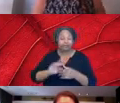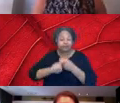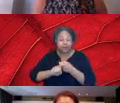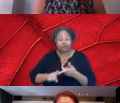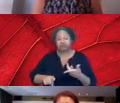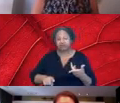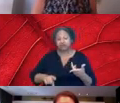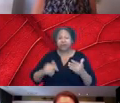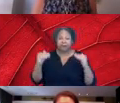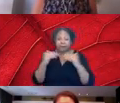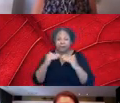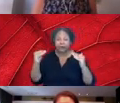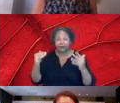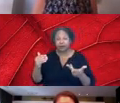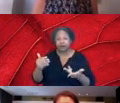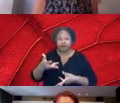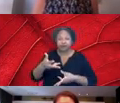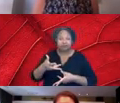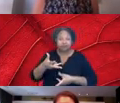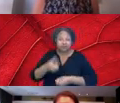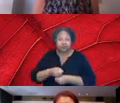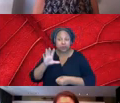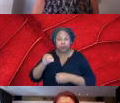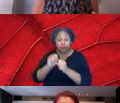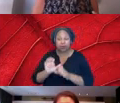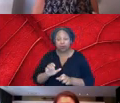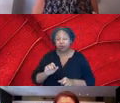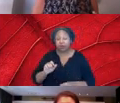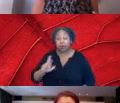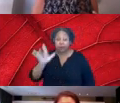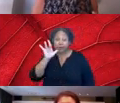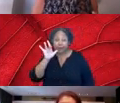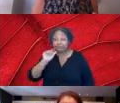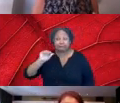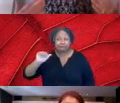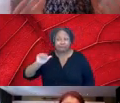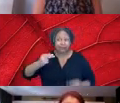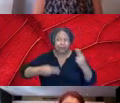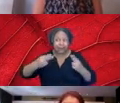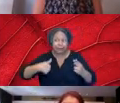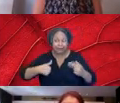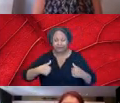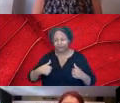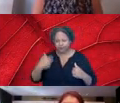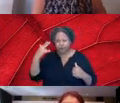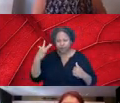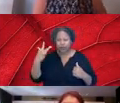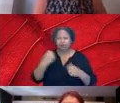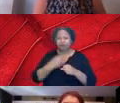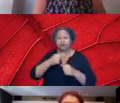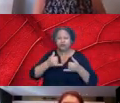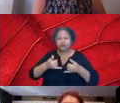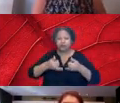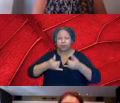It's self-nomination is really great. This is one way that we're trying to make these awards more accessible.